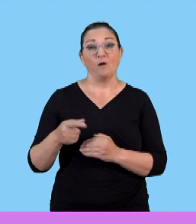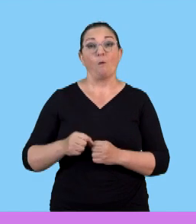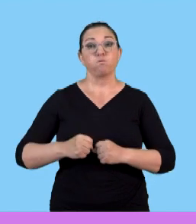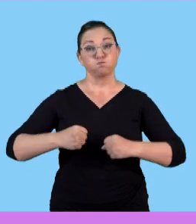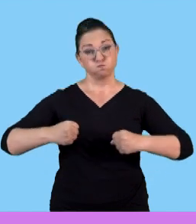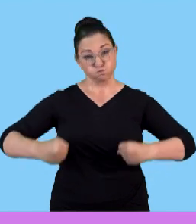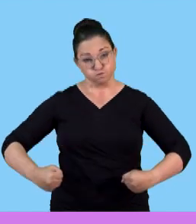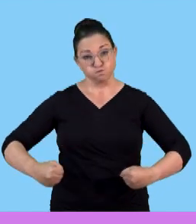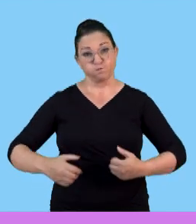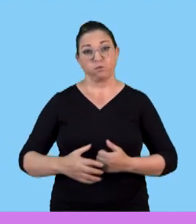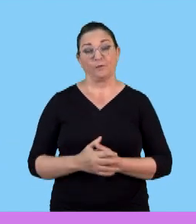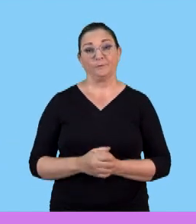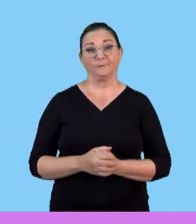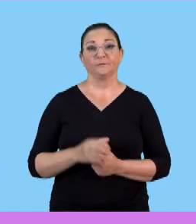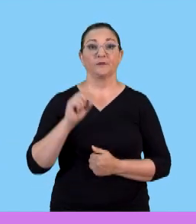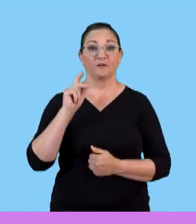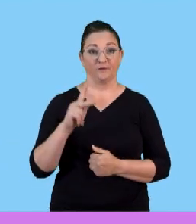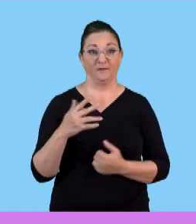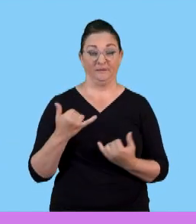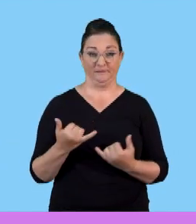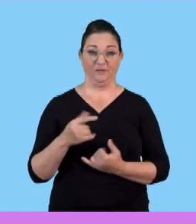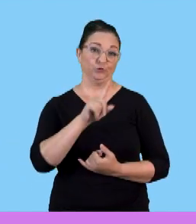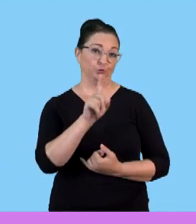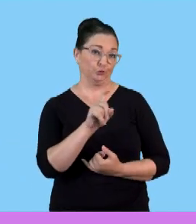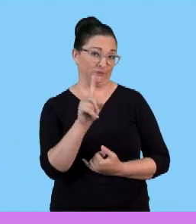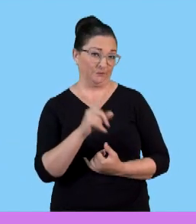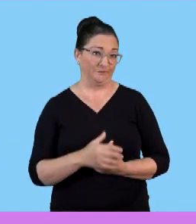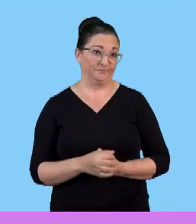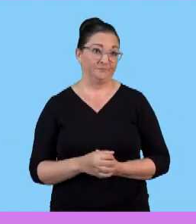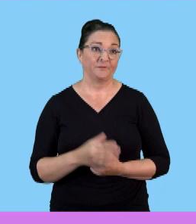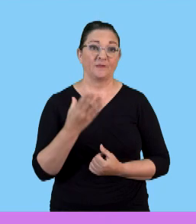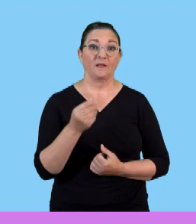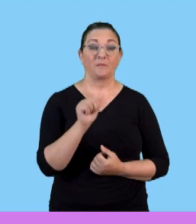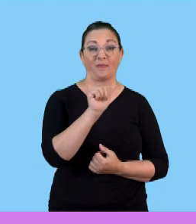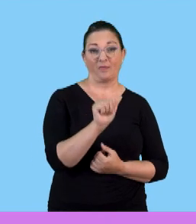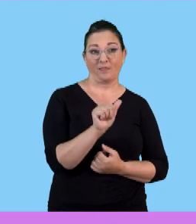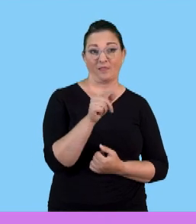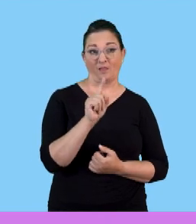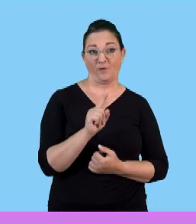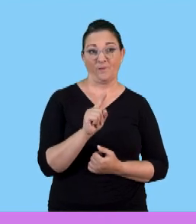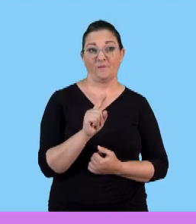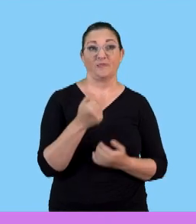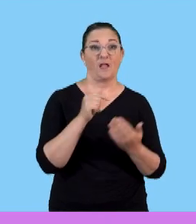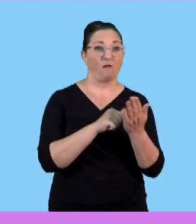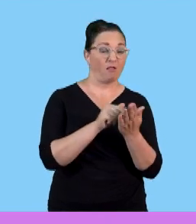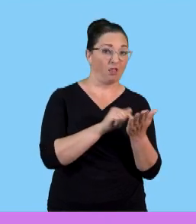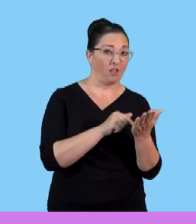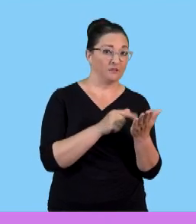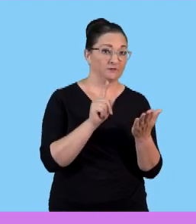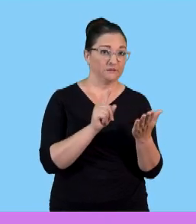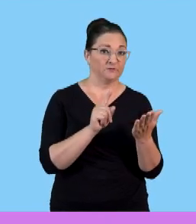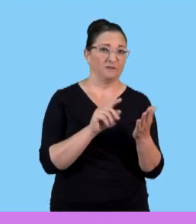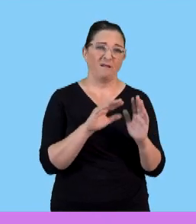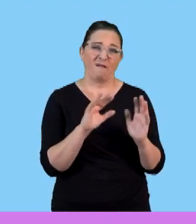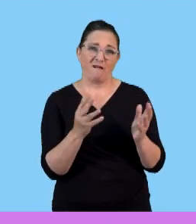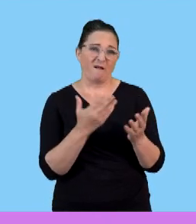basically will be seen as obese. Right, now let's look at our question. It says number A, by means of calculation,